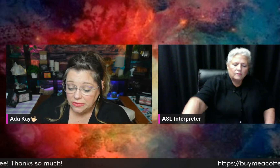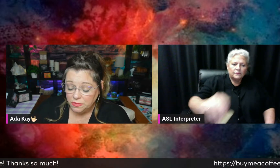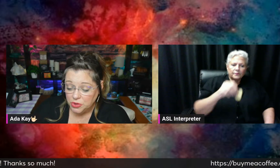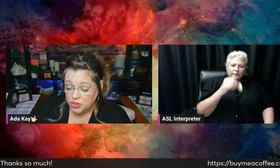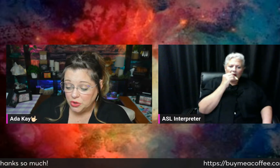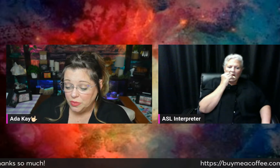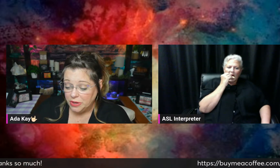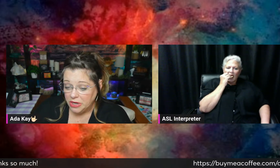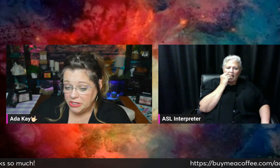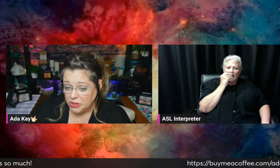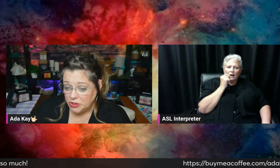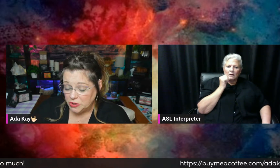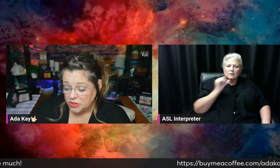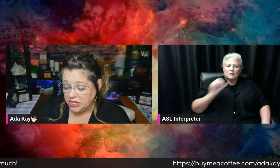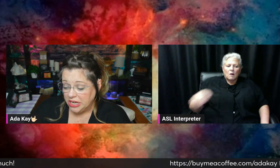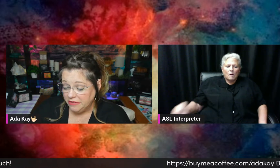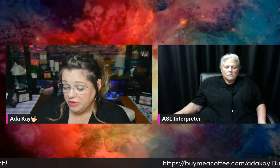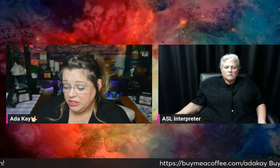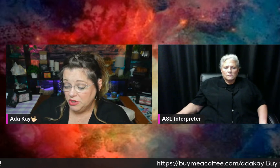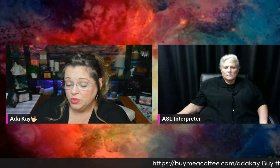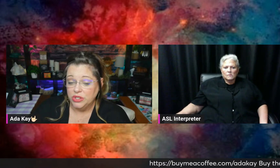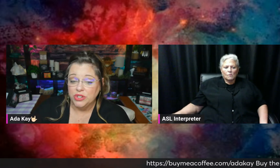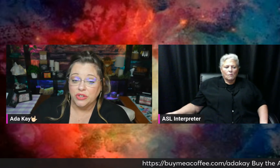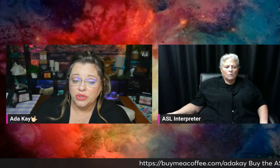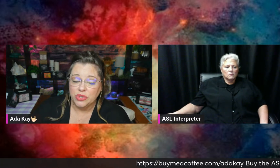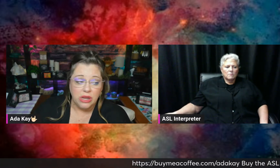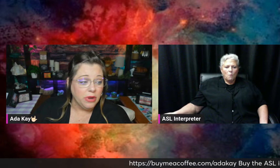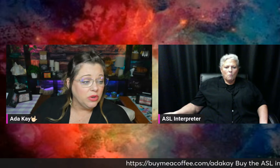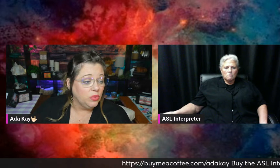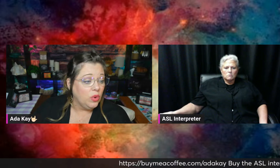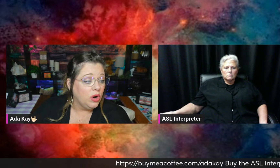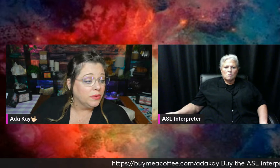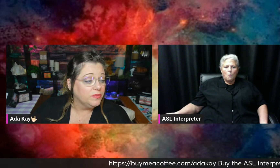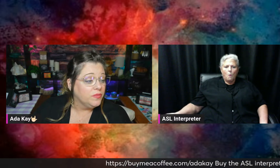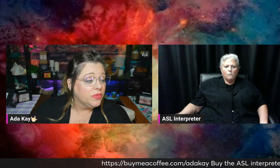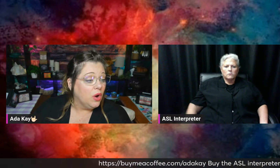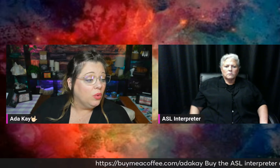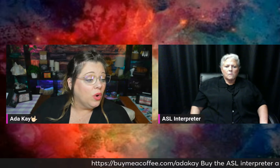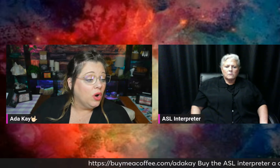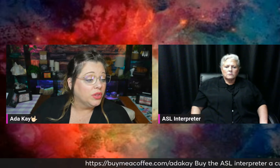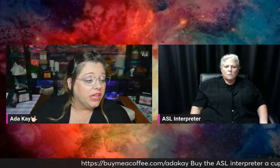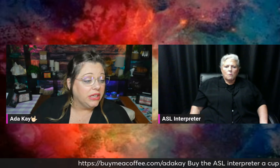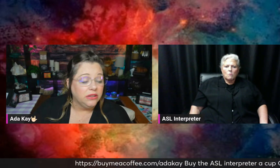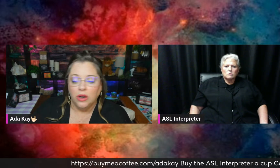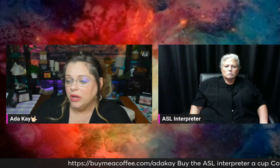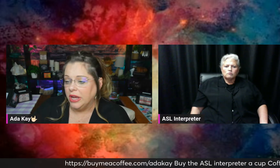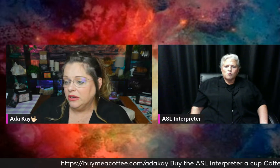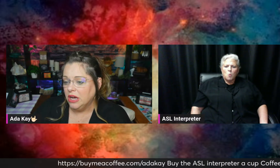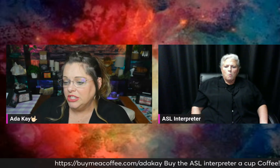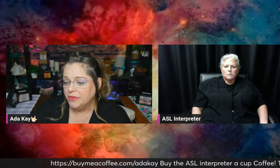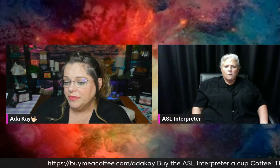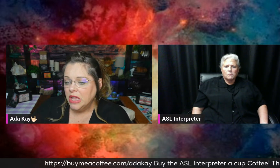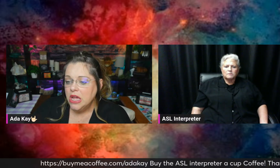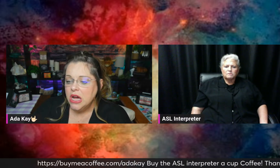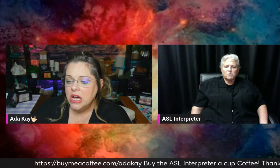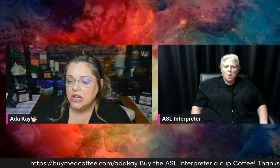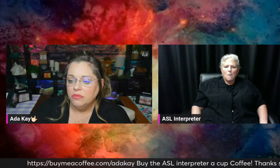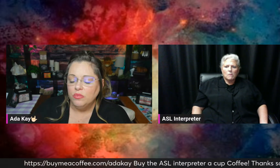I was told by my doctor, see, I've been in the wheelchair. There was time I couldn't walk. Oh, wrong thing. Okay,